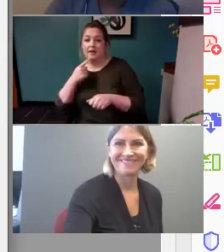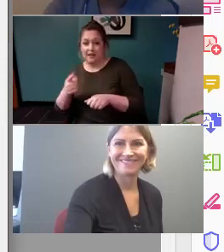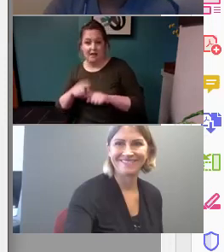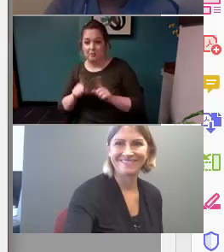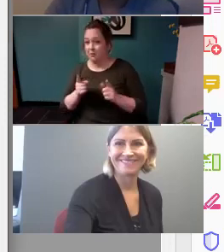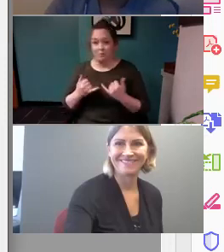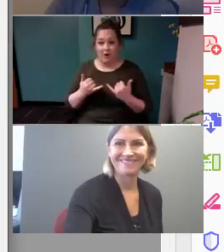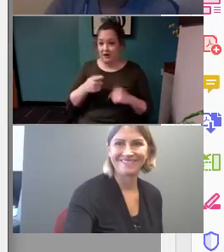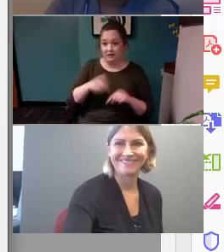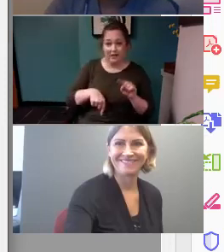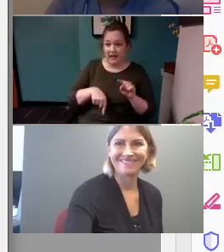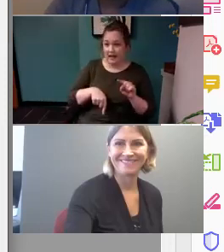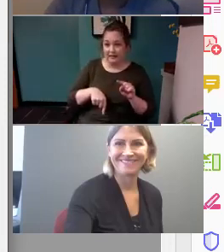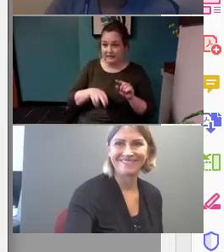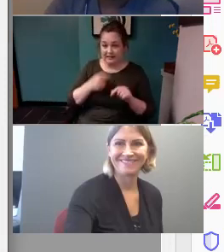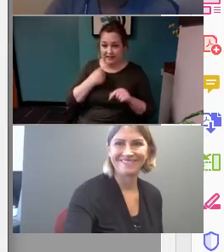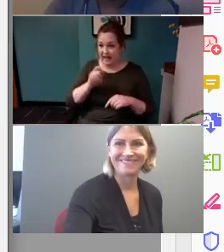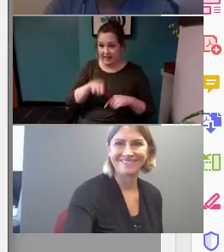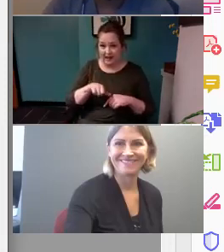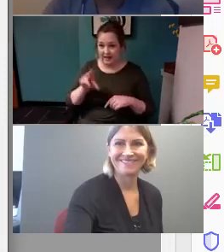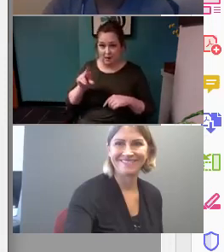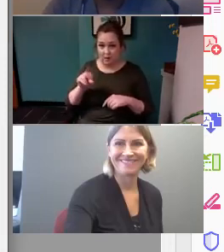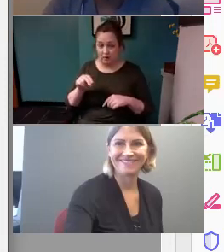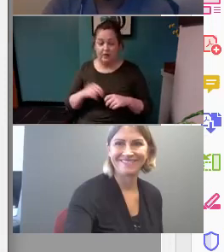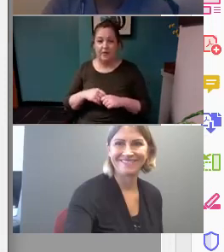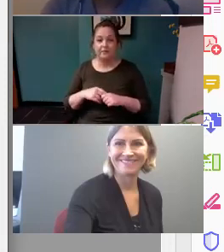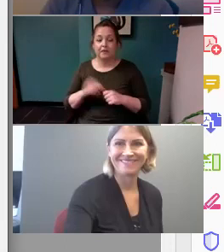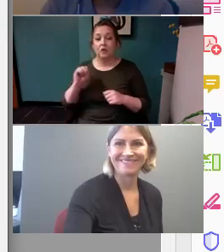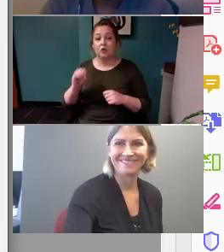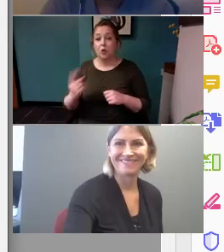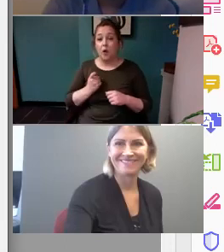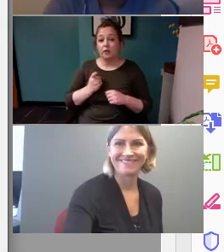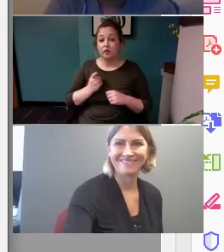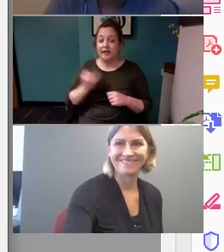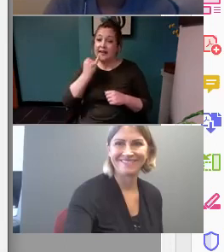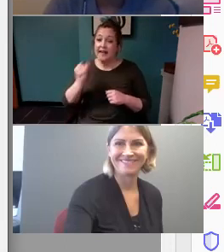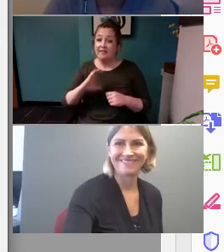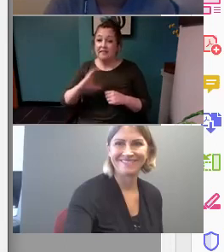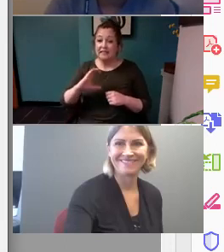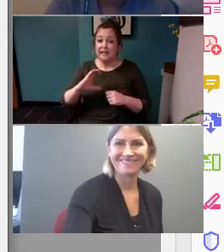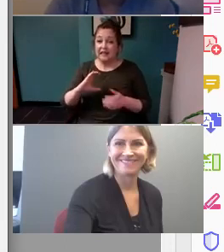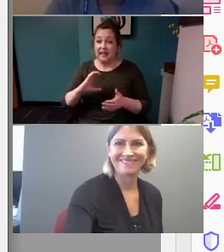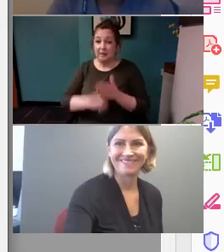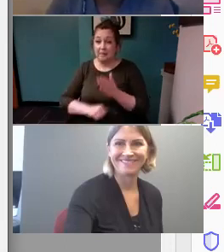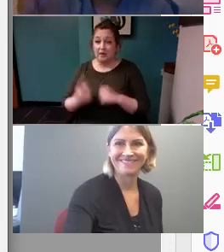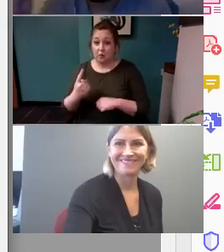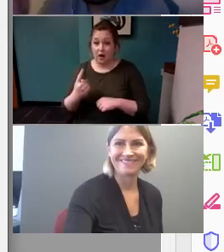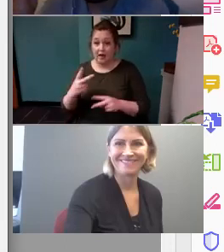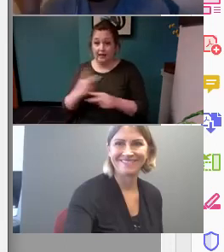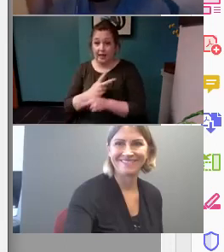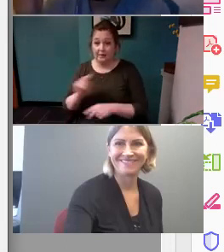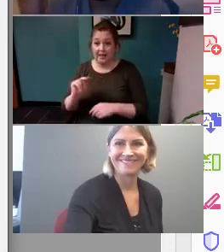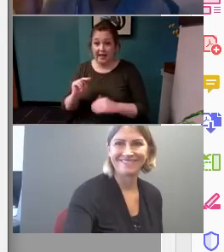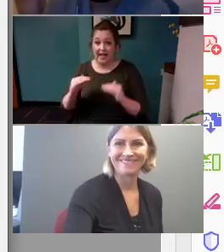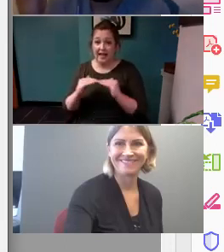question was, what if c minus 1 times n was less than 0?